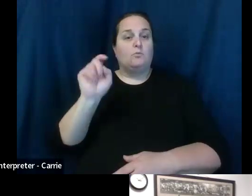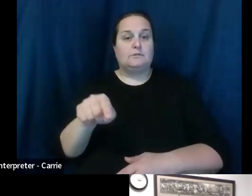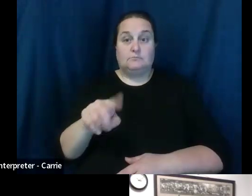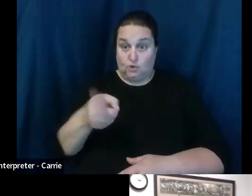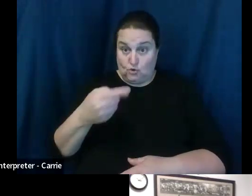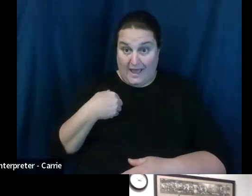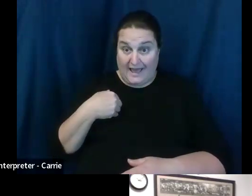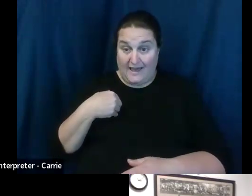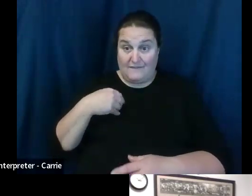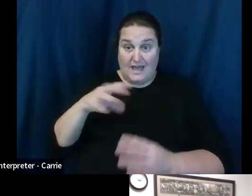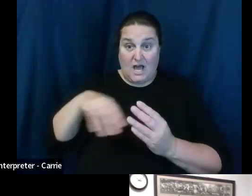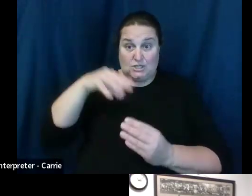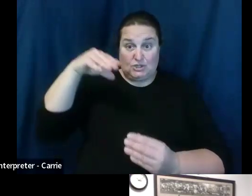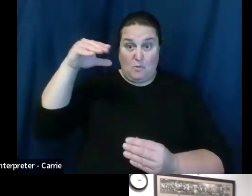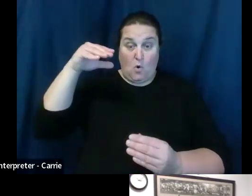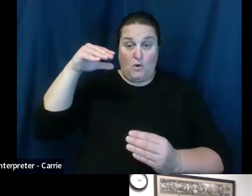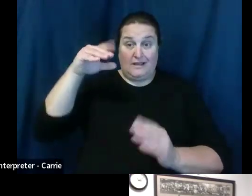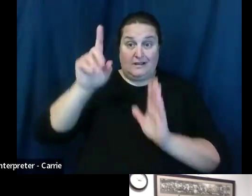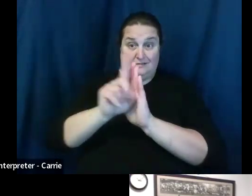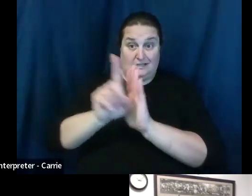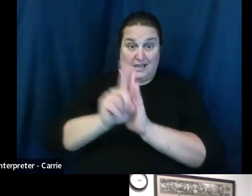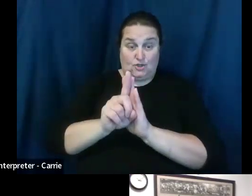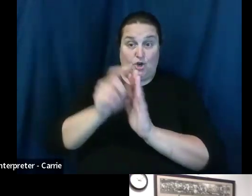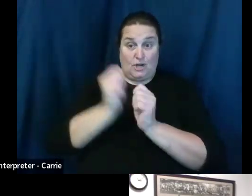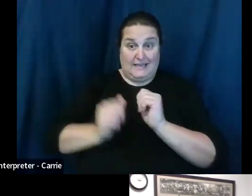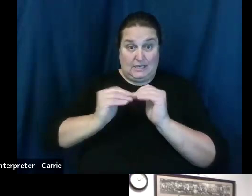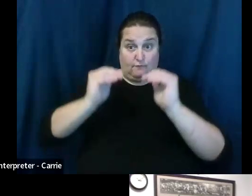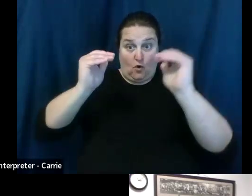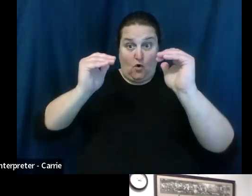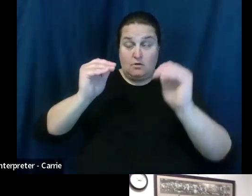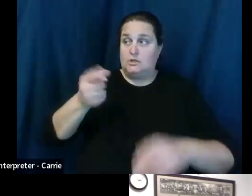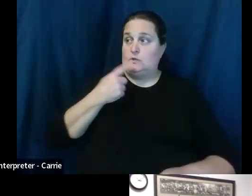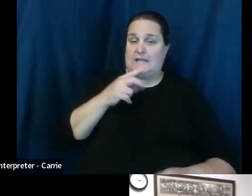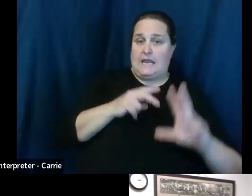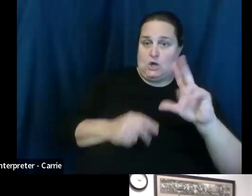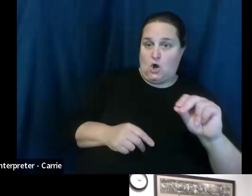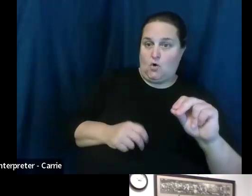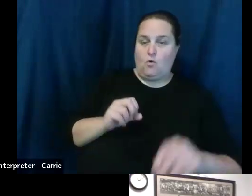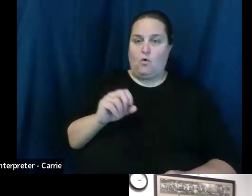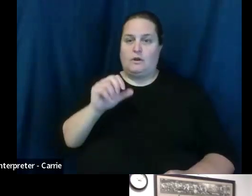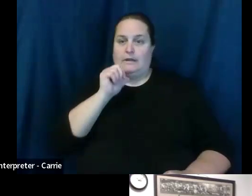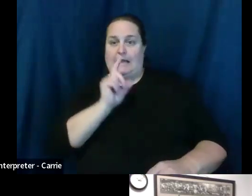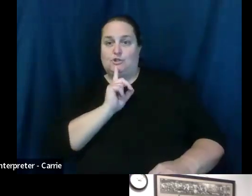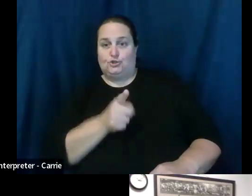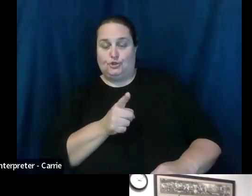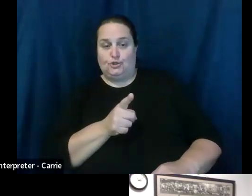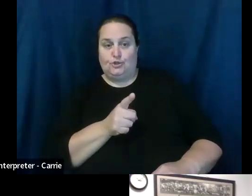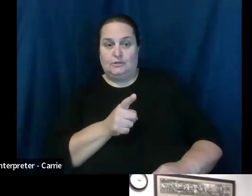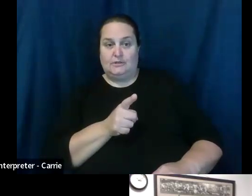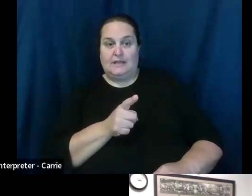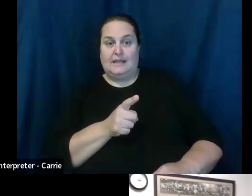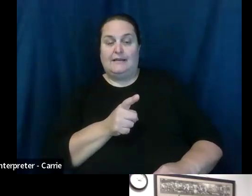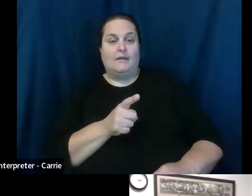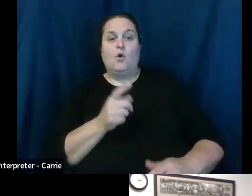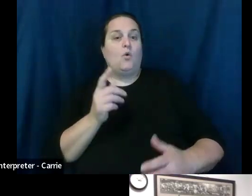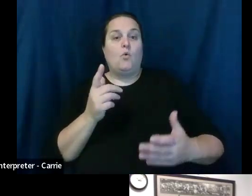have a smoke detector on all floors and in bedrooms? So if you say no or unsure, the action step that it'll put in your plan